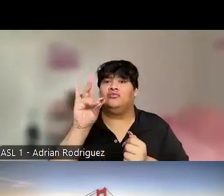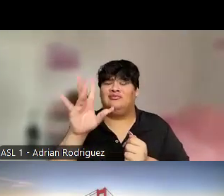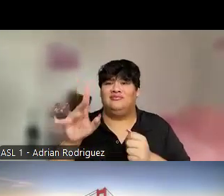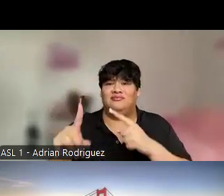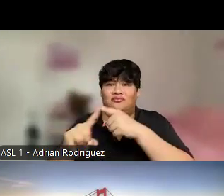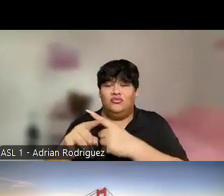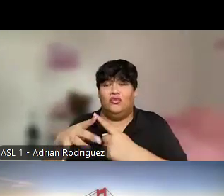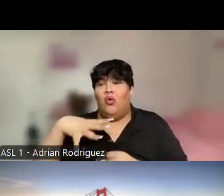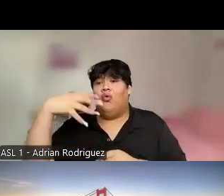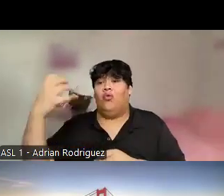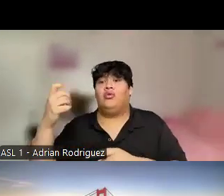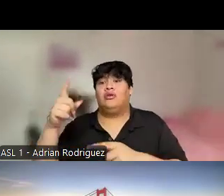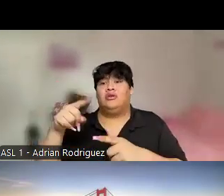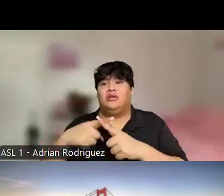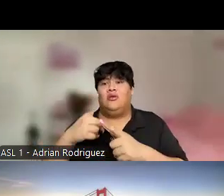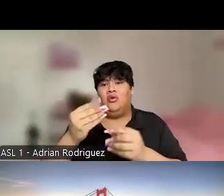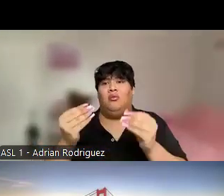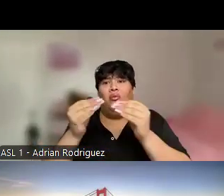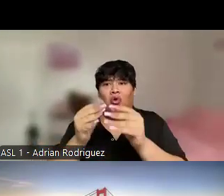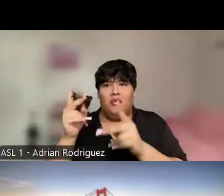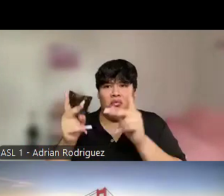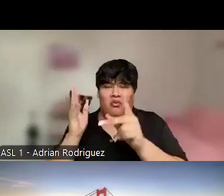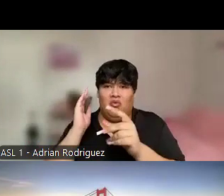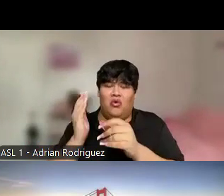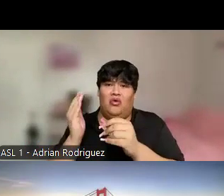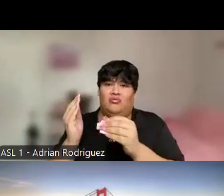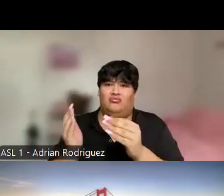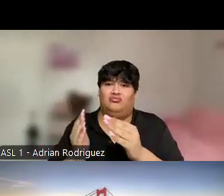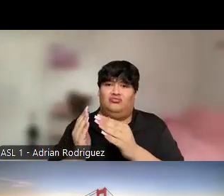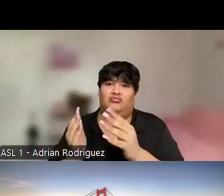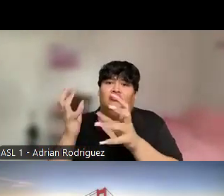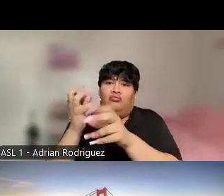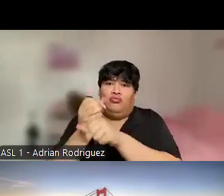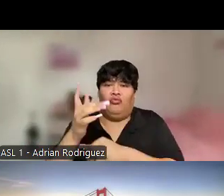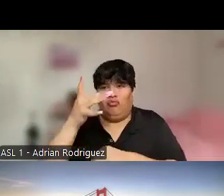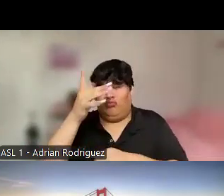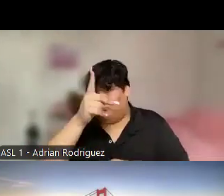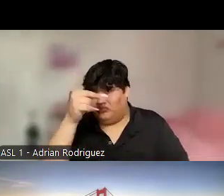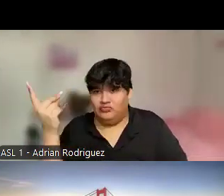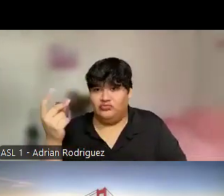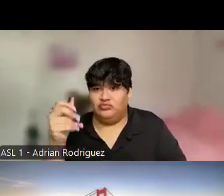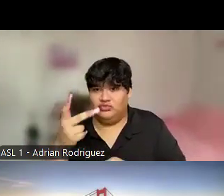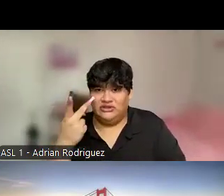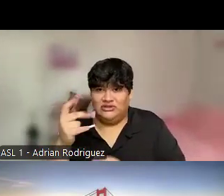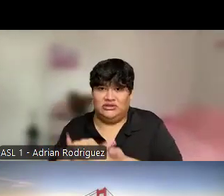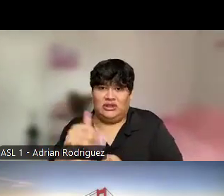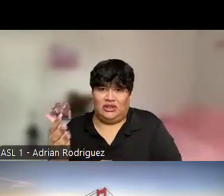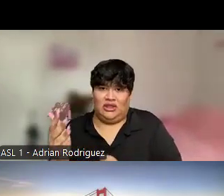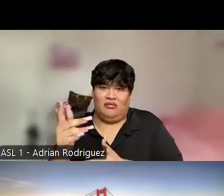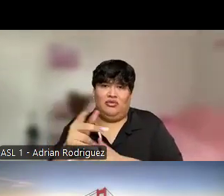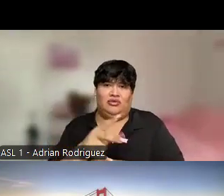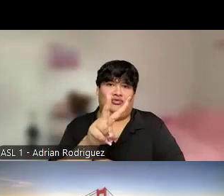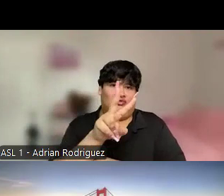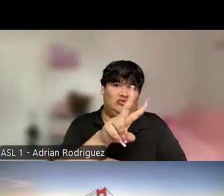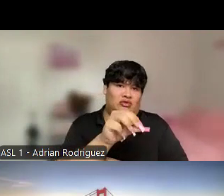age group comprises the majority of the cases across all years from 2025 to 2050.